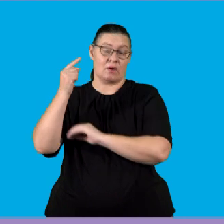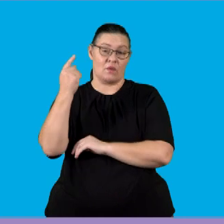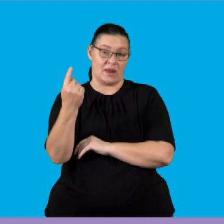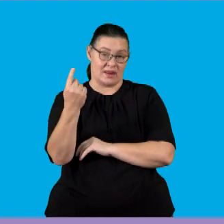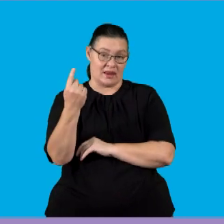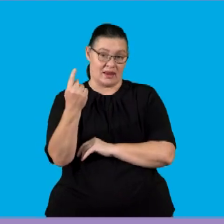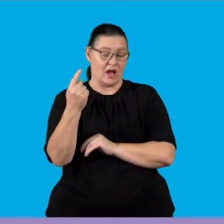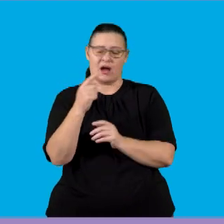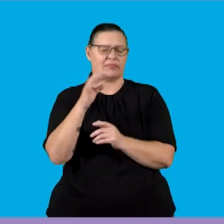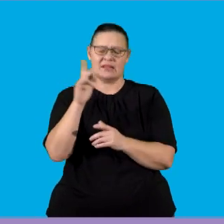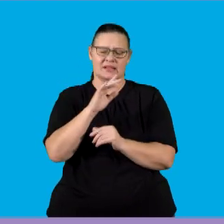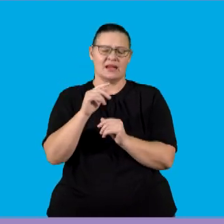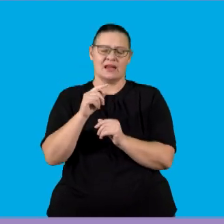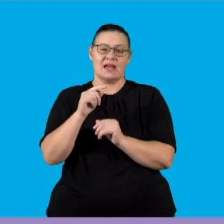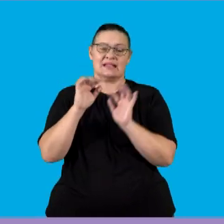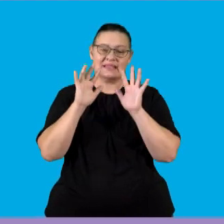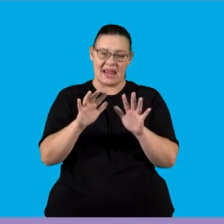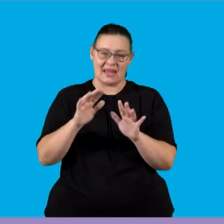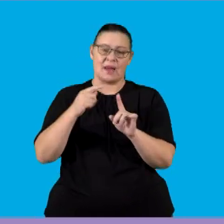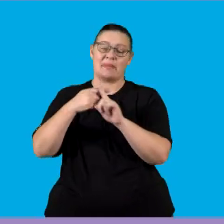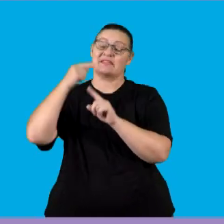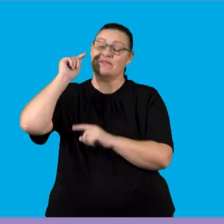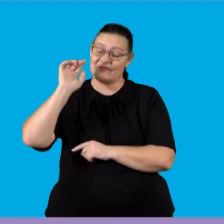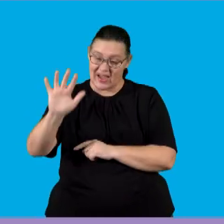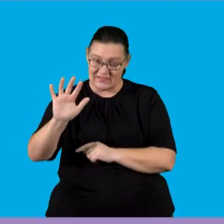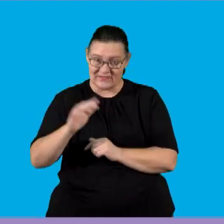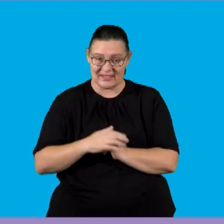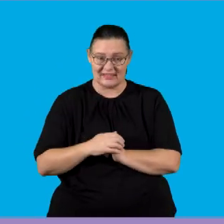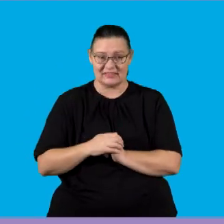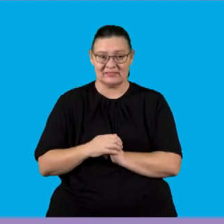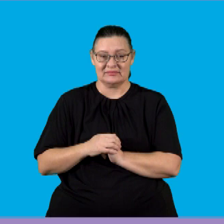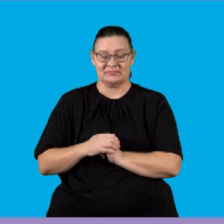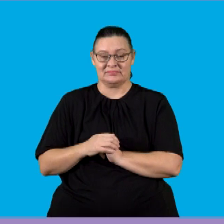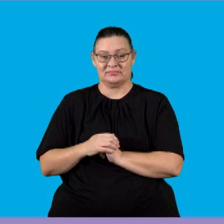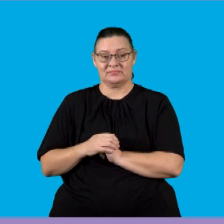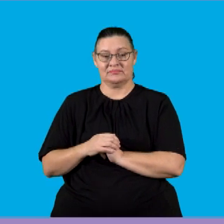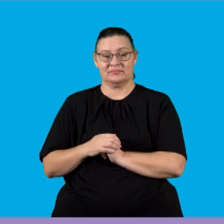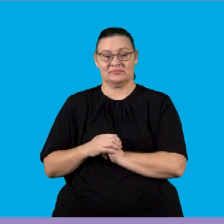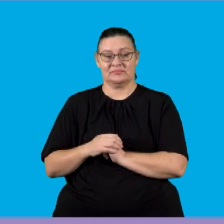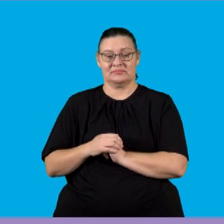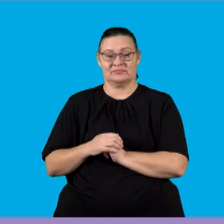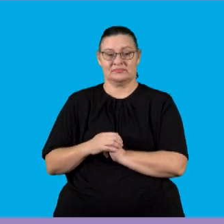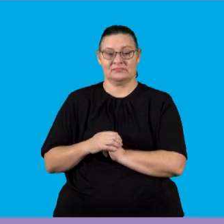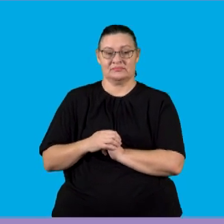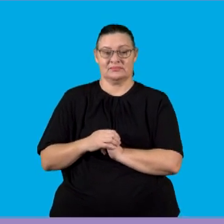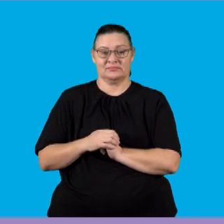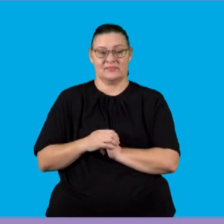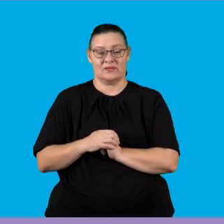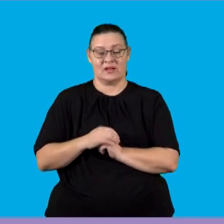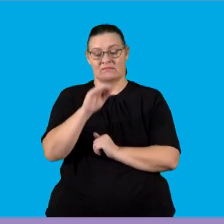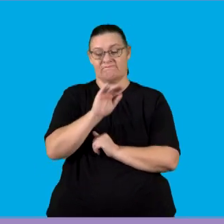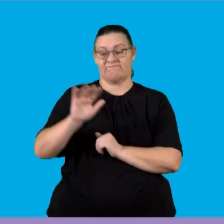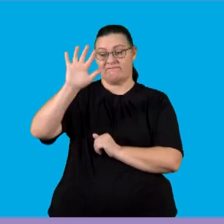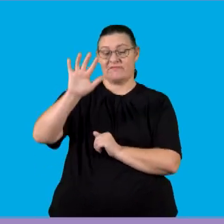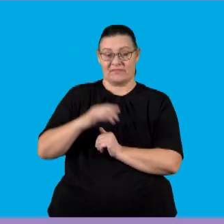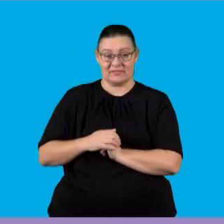to that positive 56, and this is multiplied by 10 to